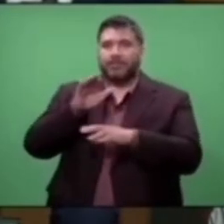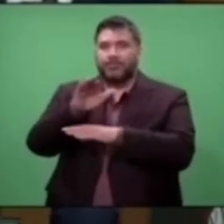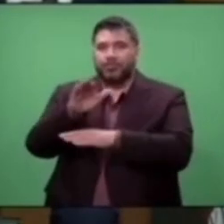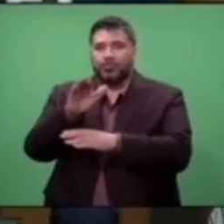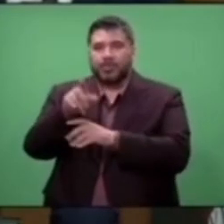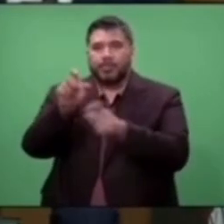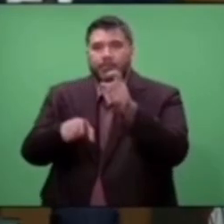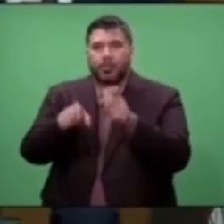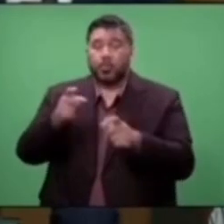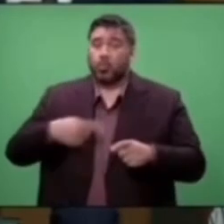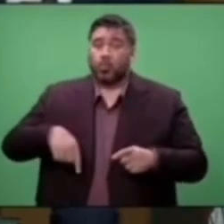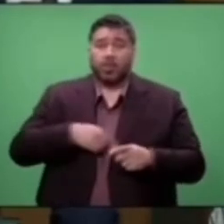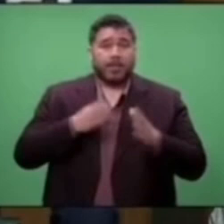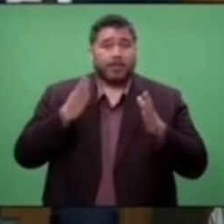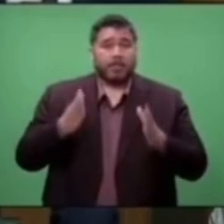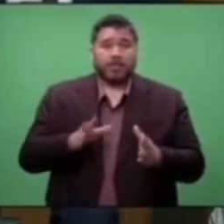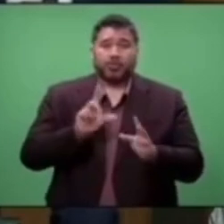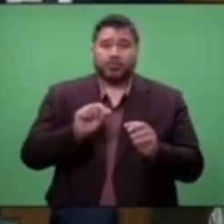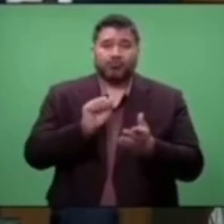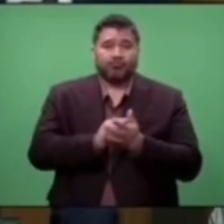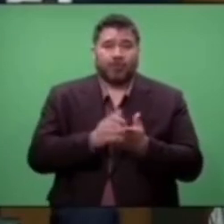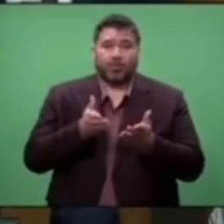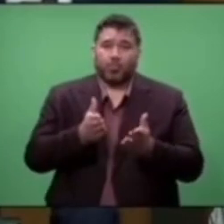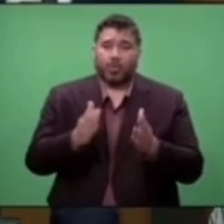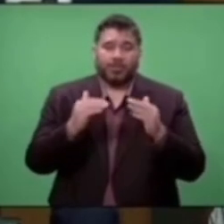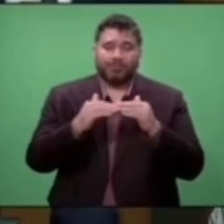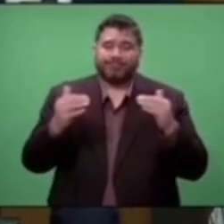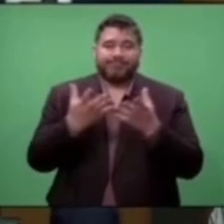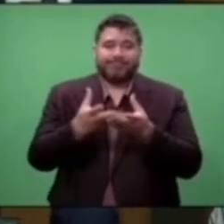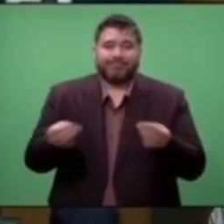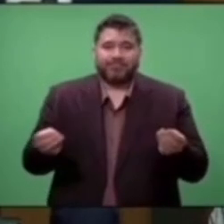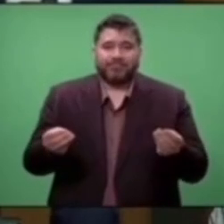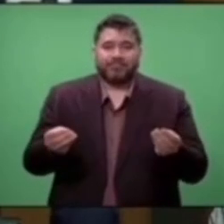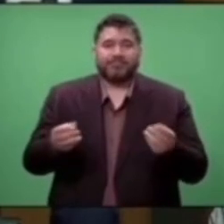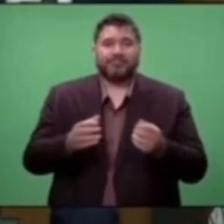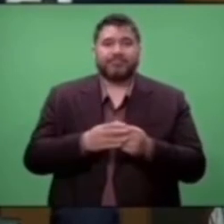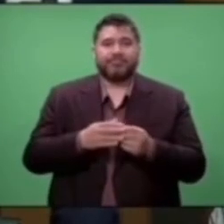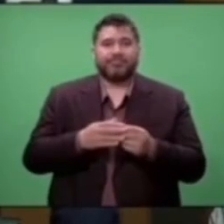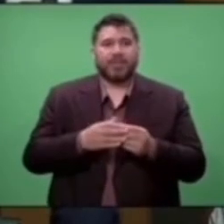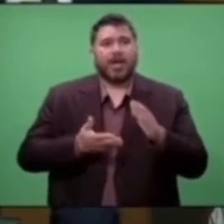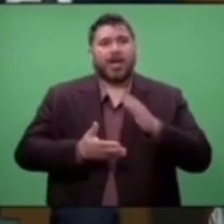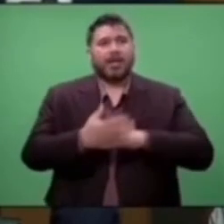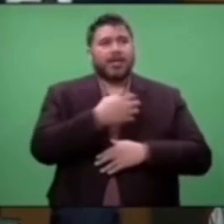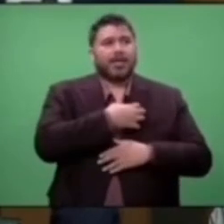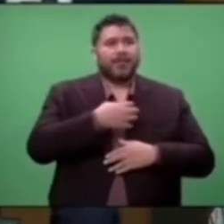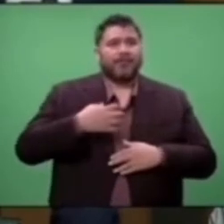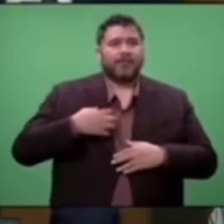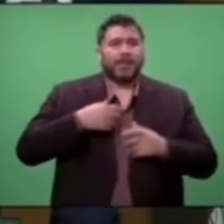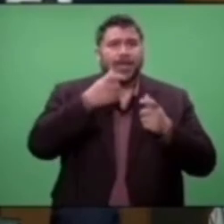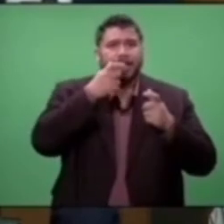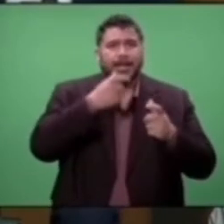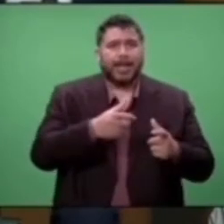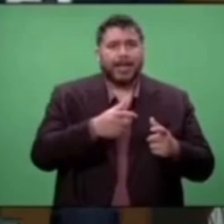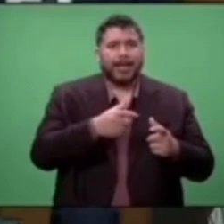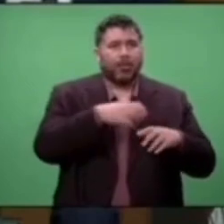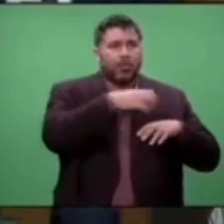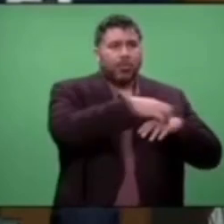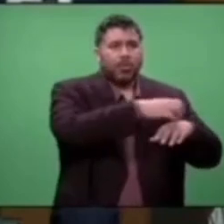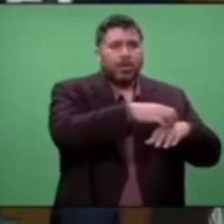to finally end the ongoing abuse that happens in state care. This